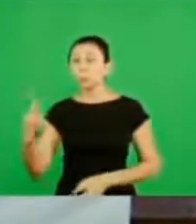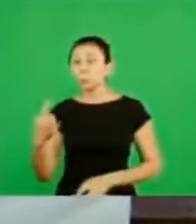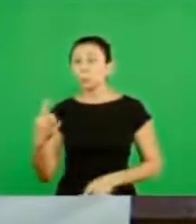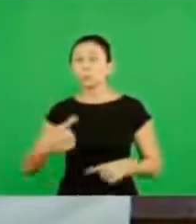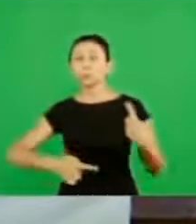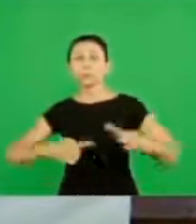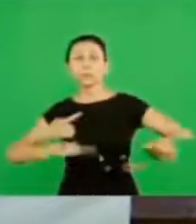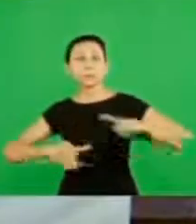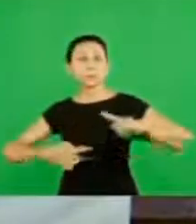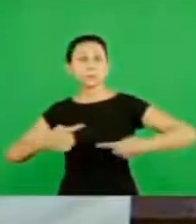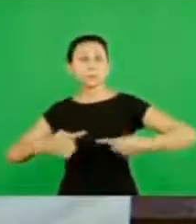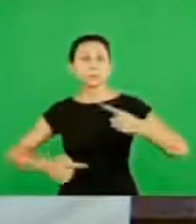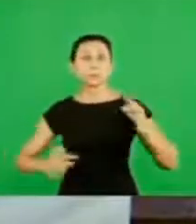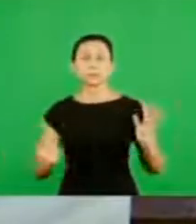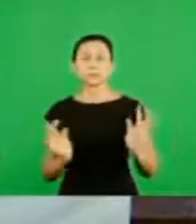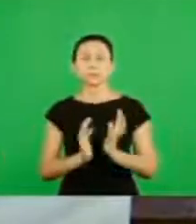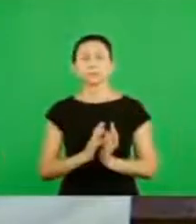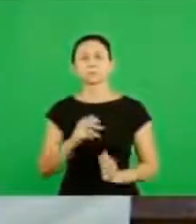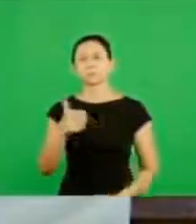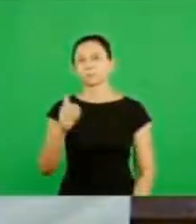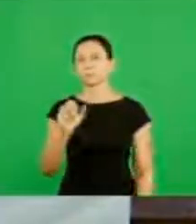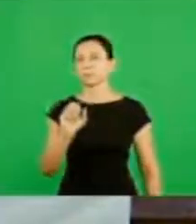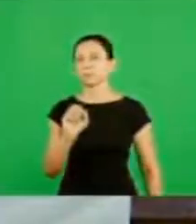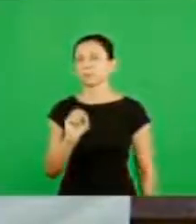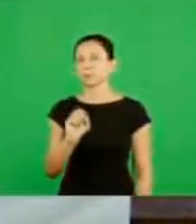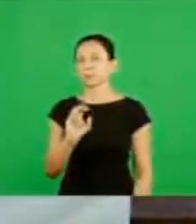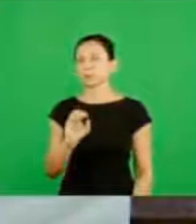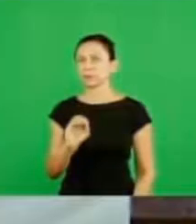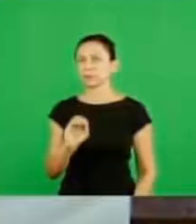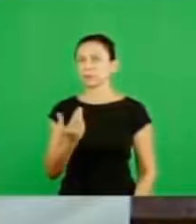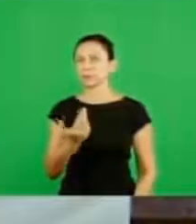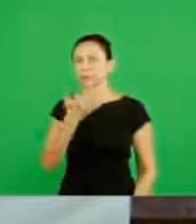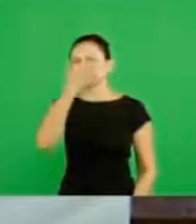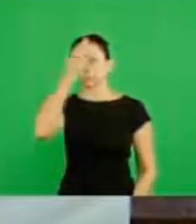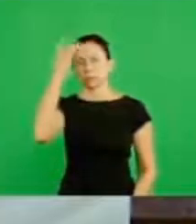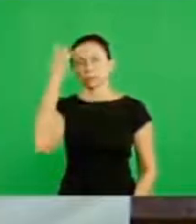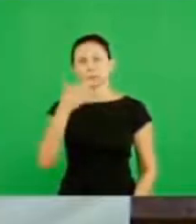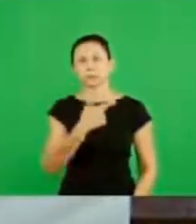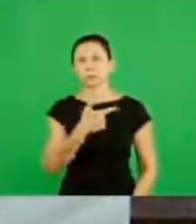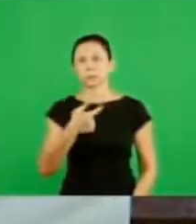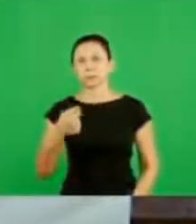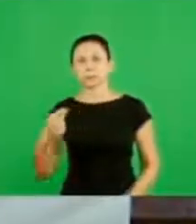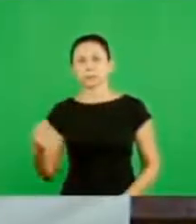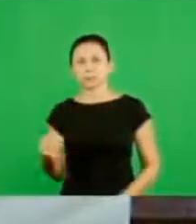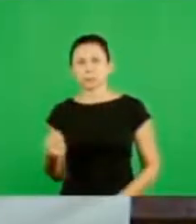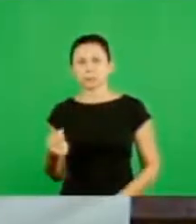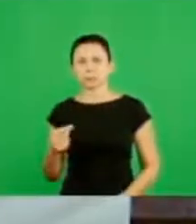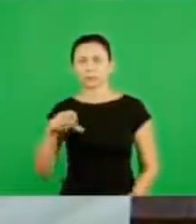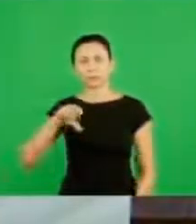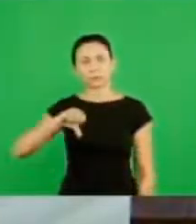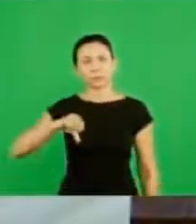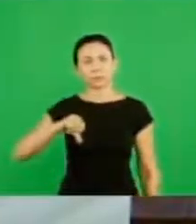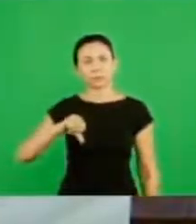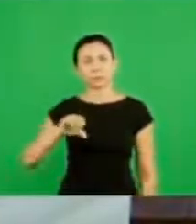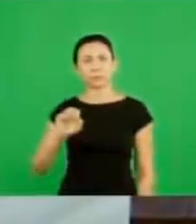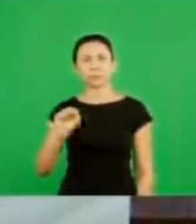We see naturally this, all the discussions of a group that had 180 to